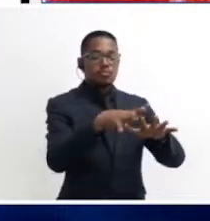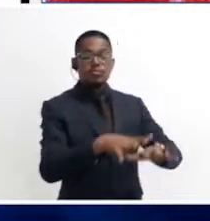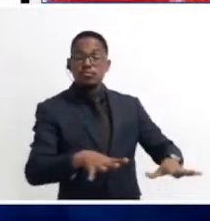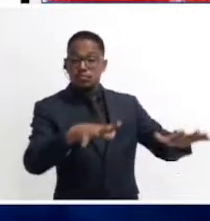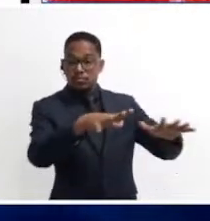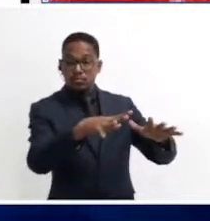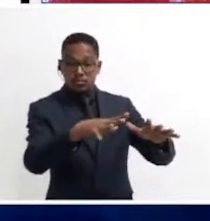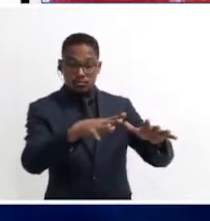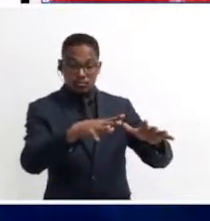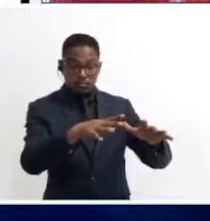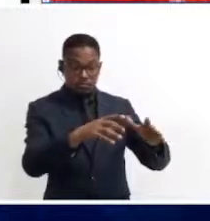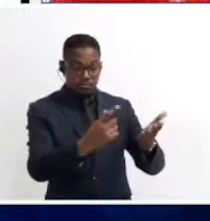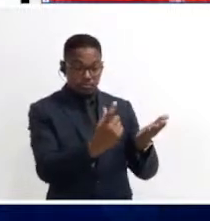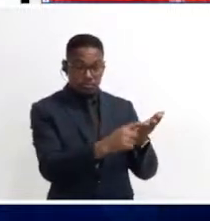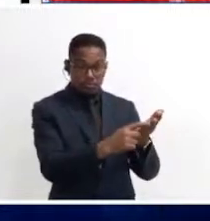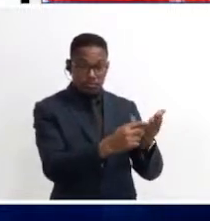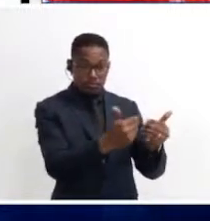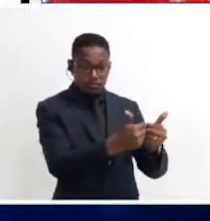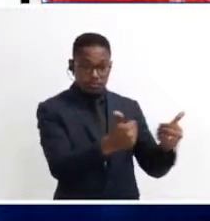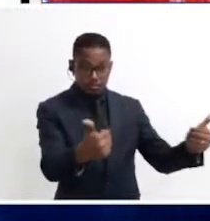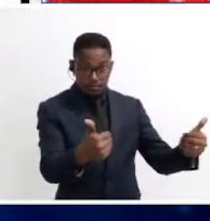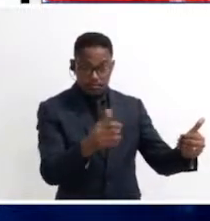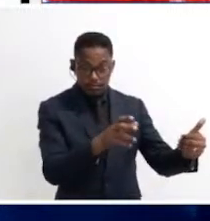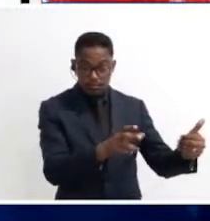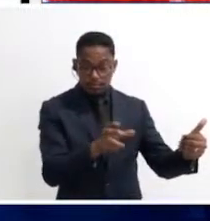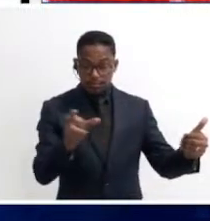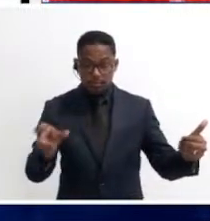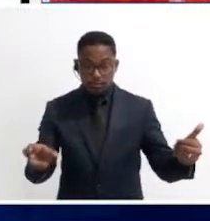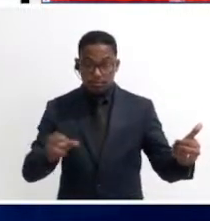call a street or a saw street.